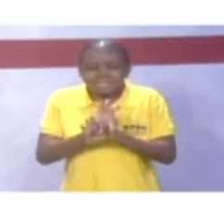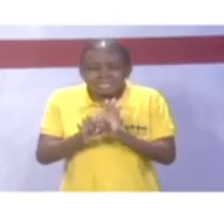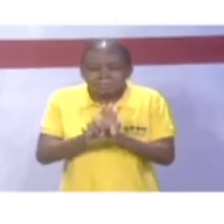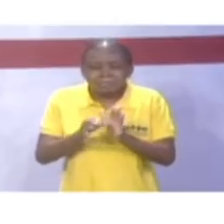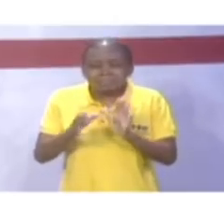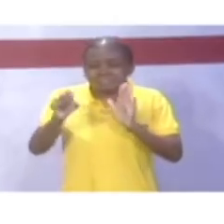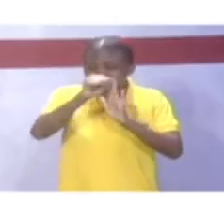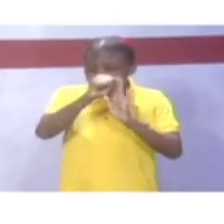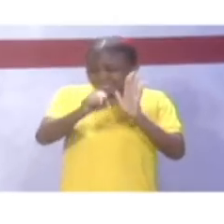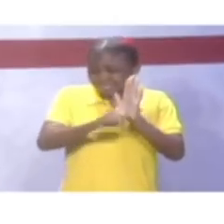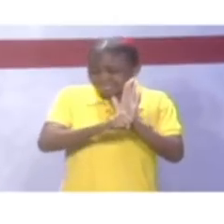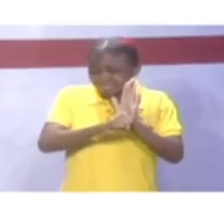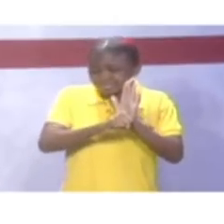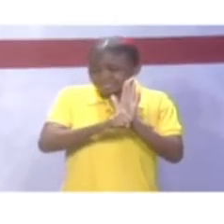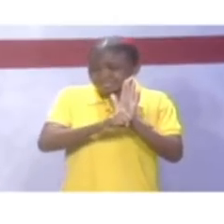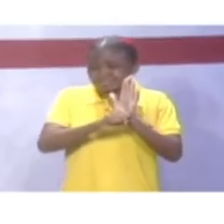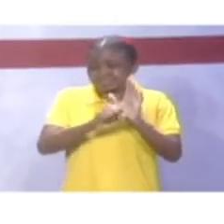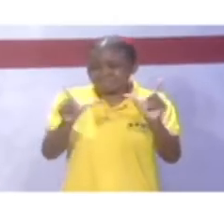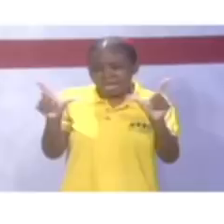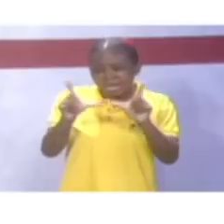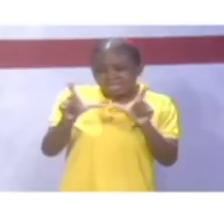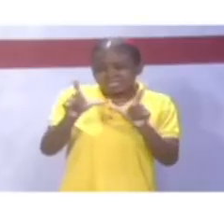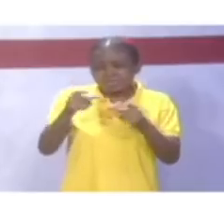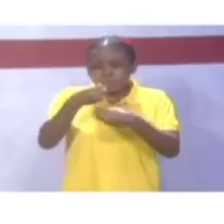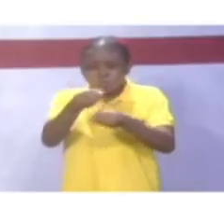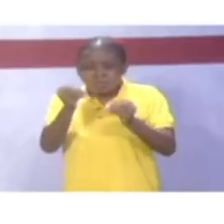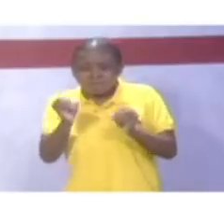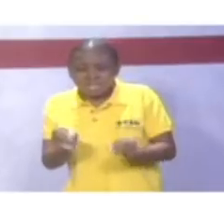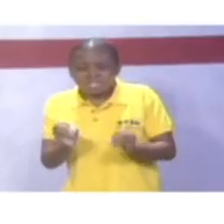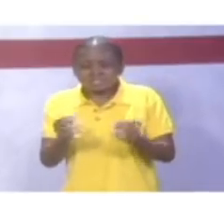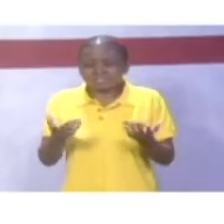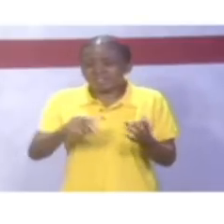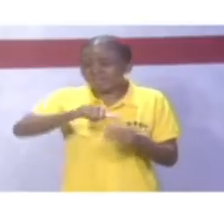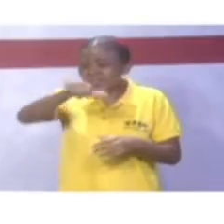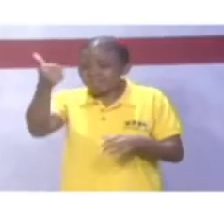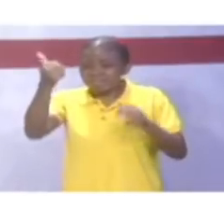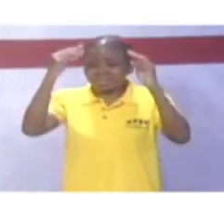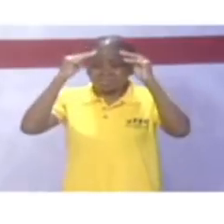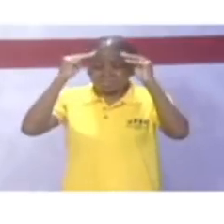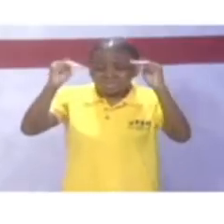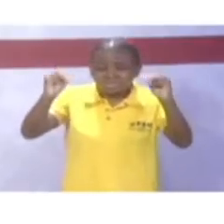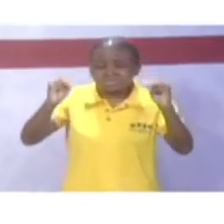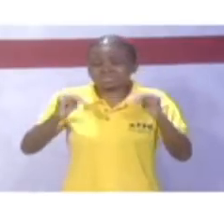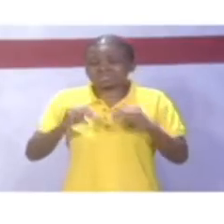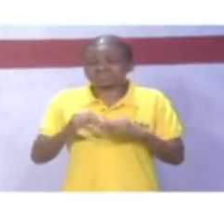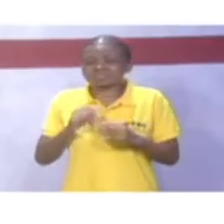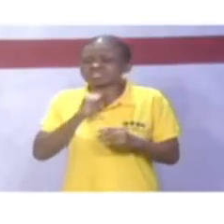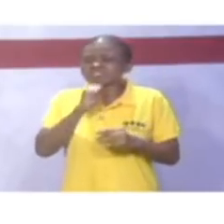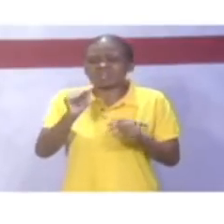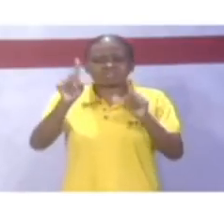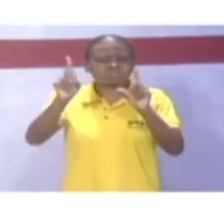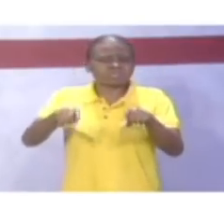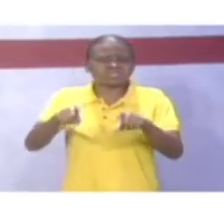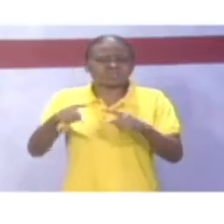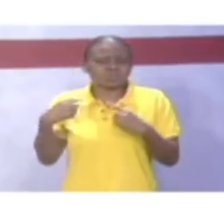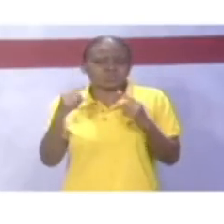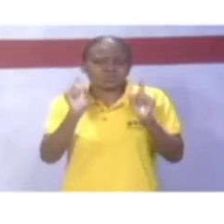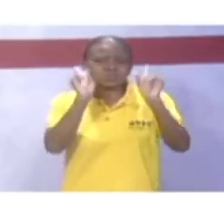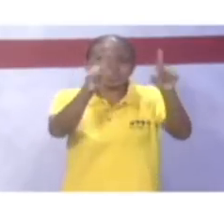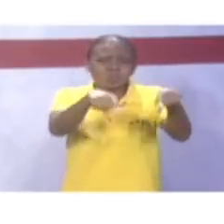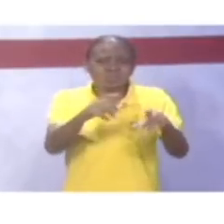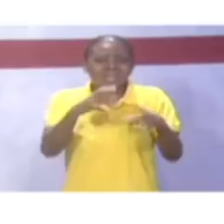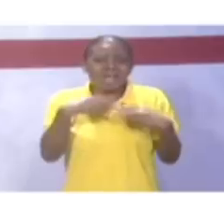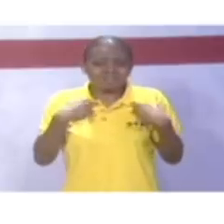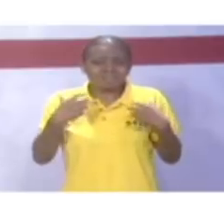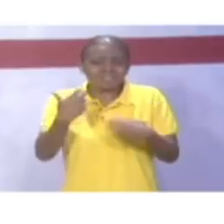example, licensing office and all these other Ministry of Attorney General, etc. So how is that policy